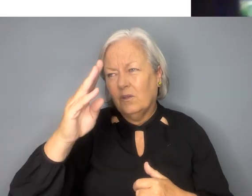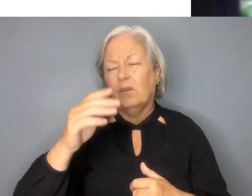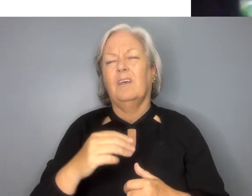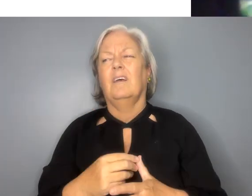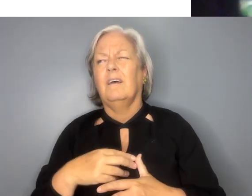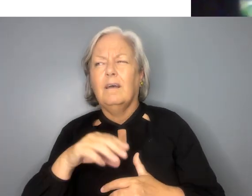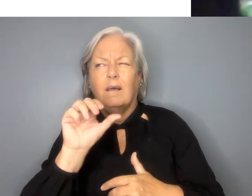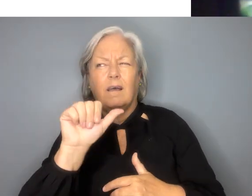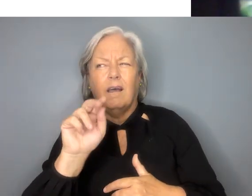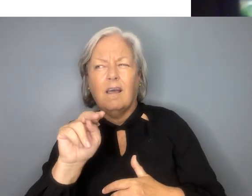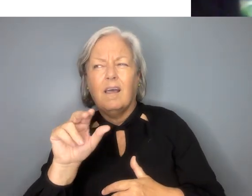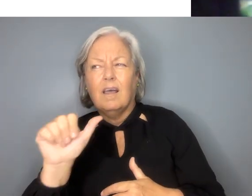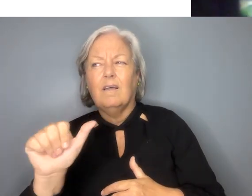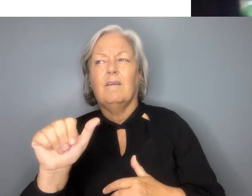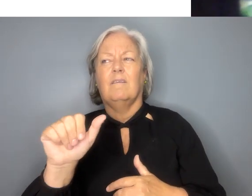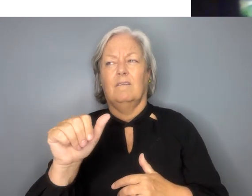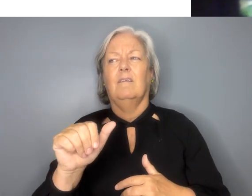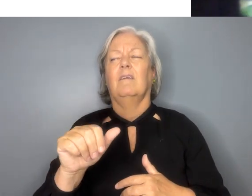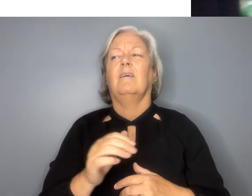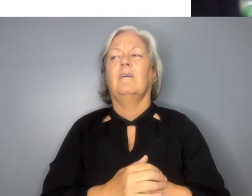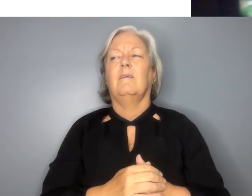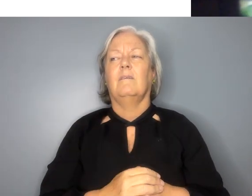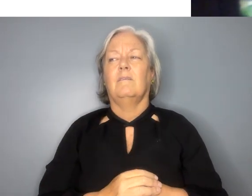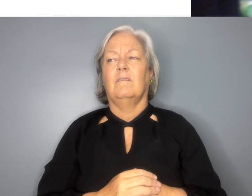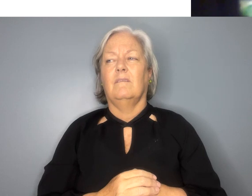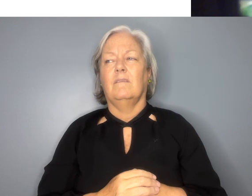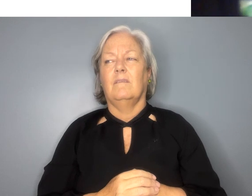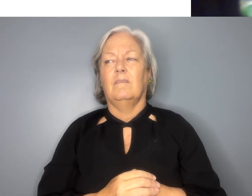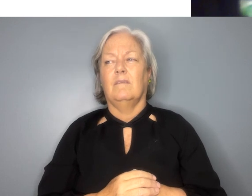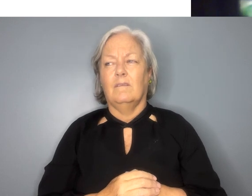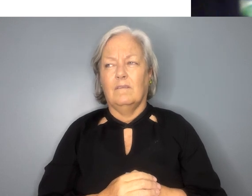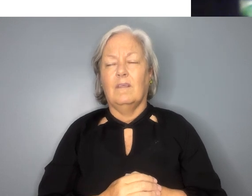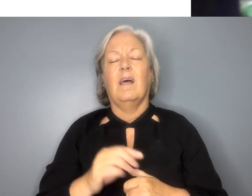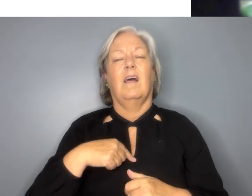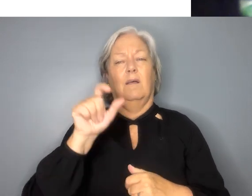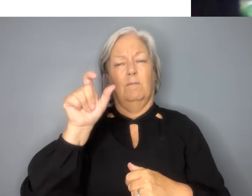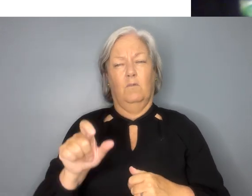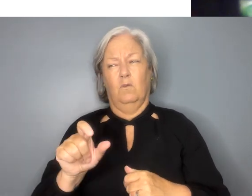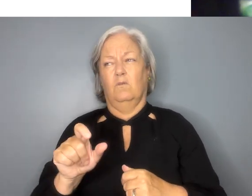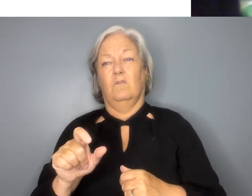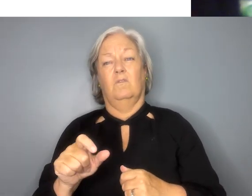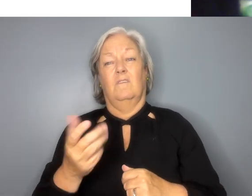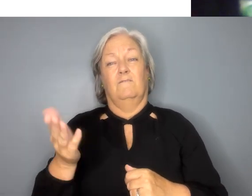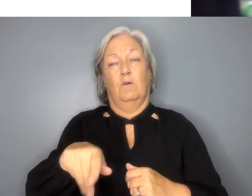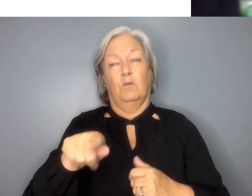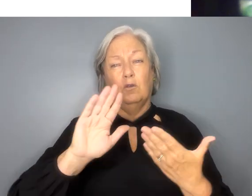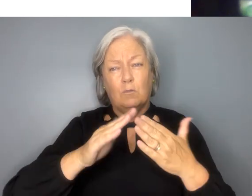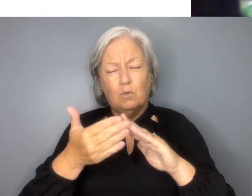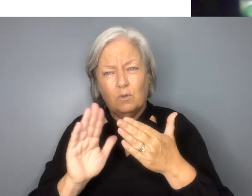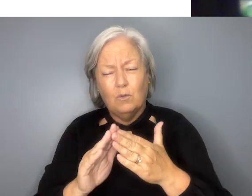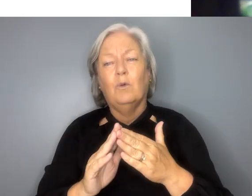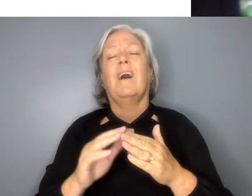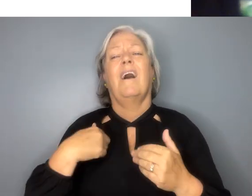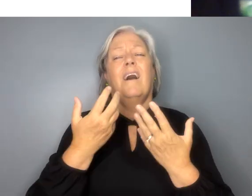Hello, I am Annabelle Oxley. I am a transgender woman with experience of homelessness and the need for high